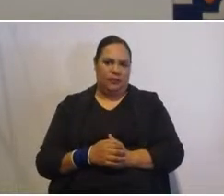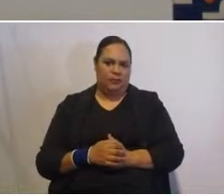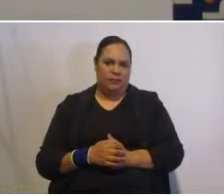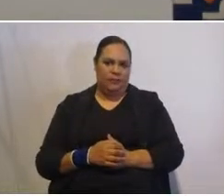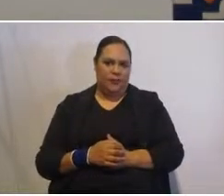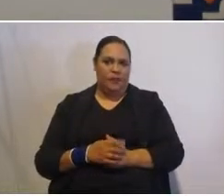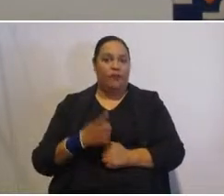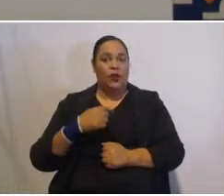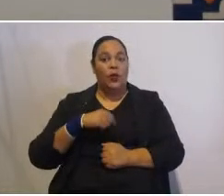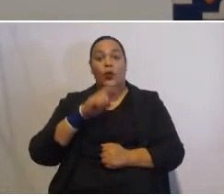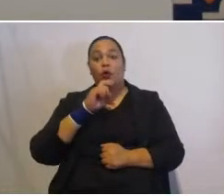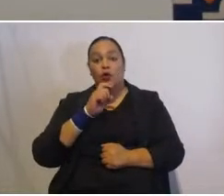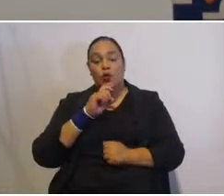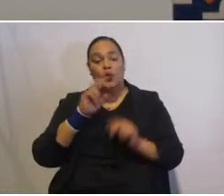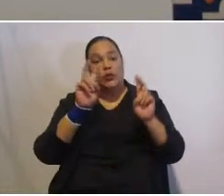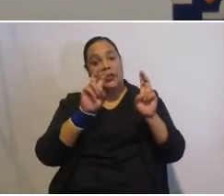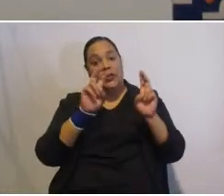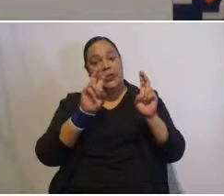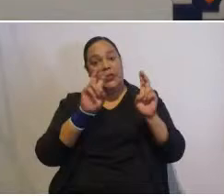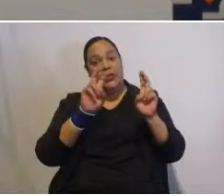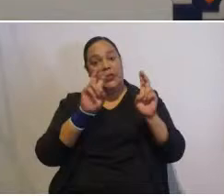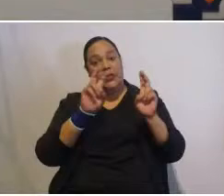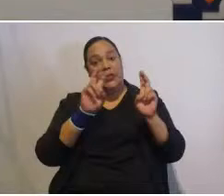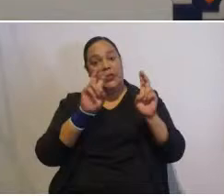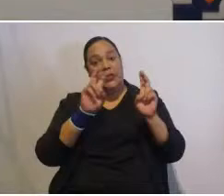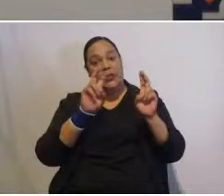We are using electricity.